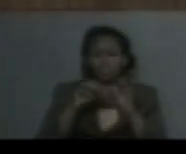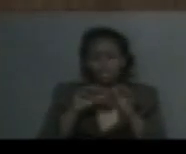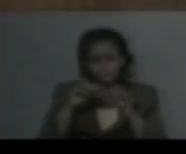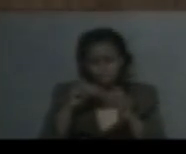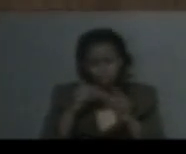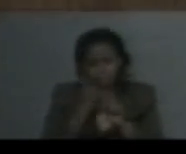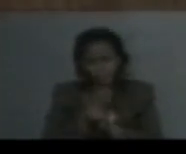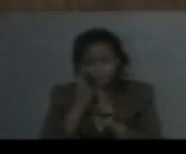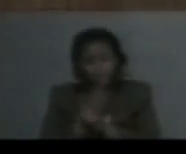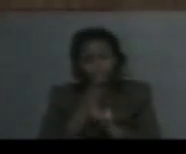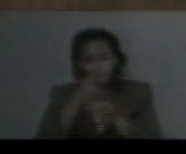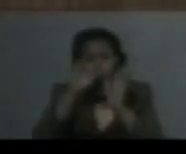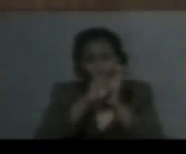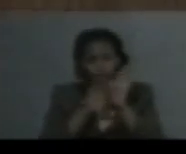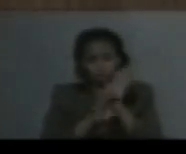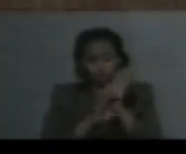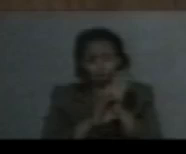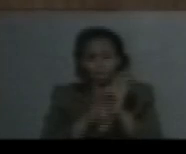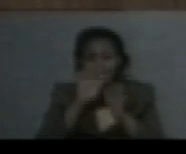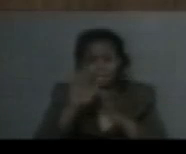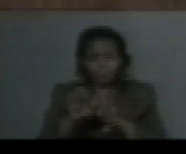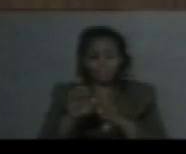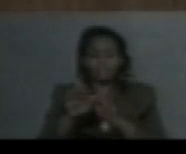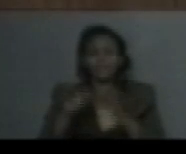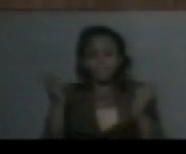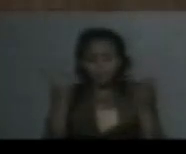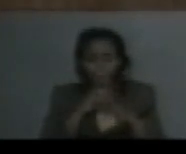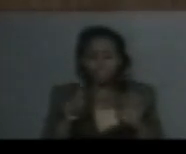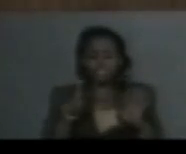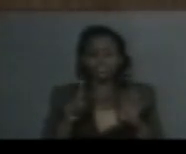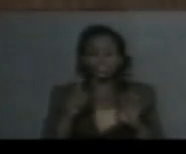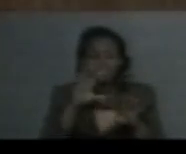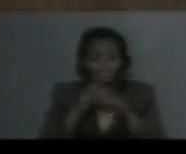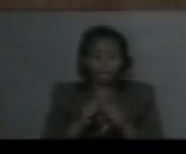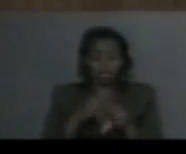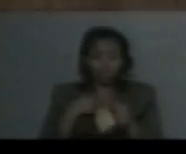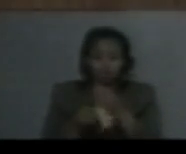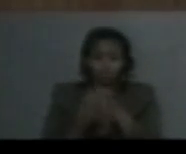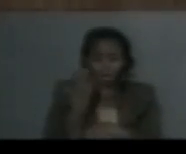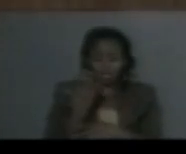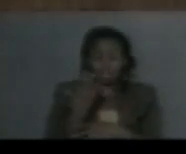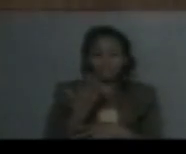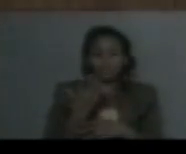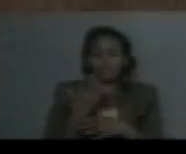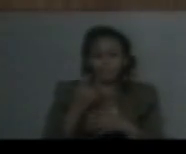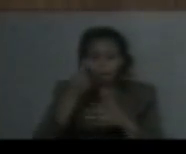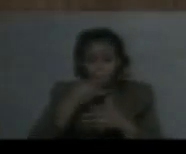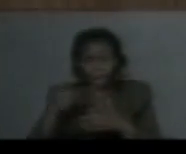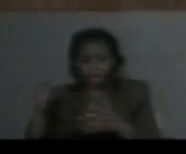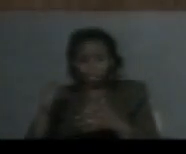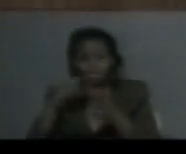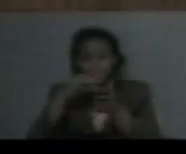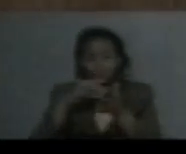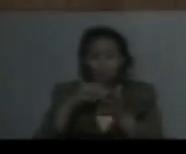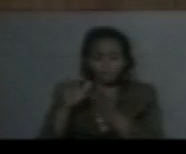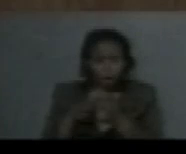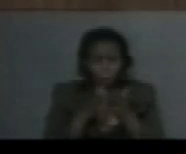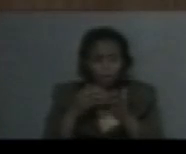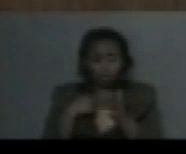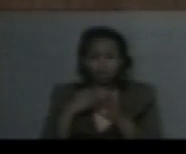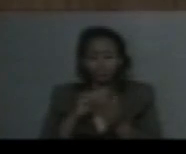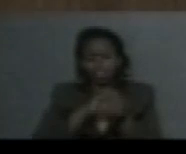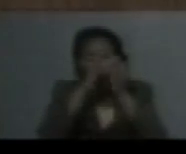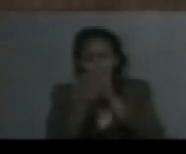steps have been taken to create appropriate framework to overhaul the electoral